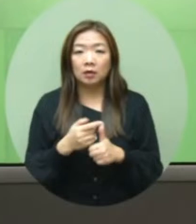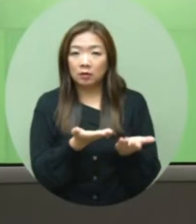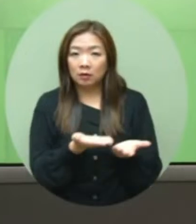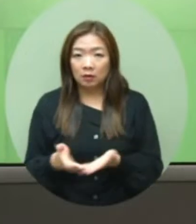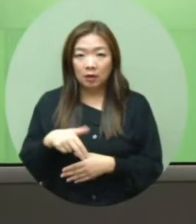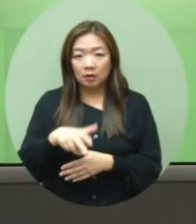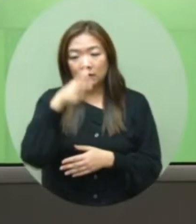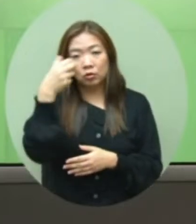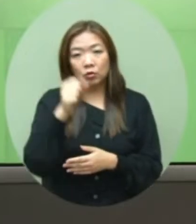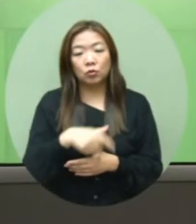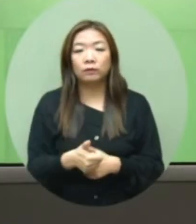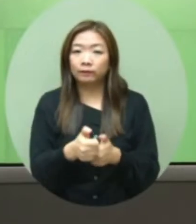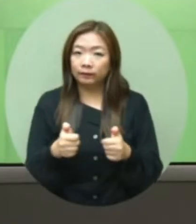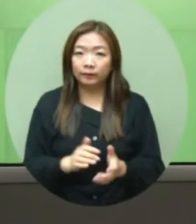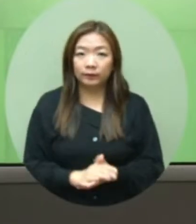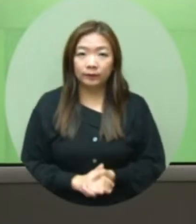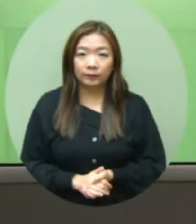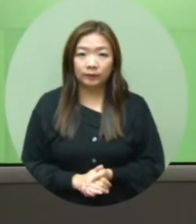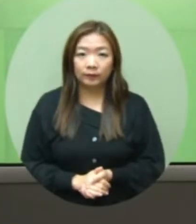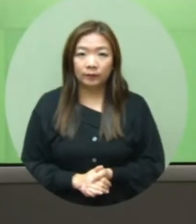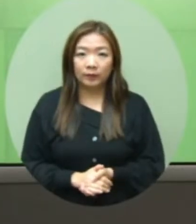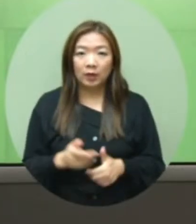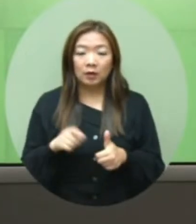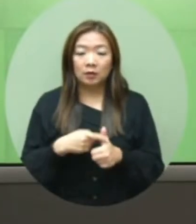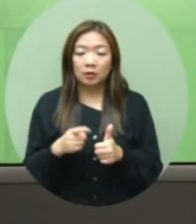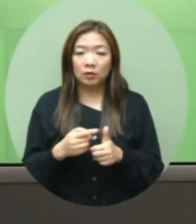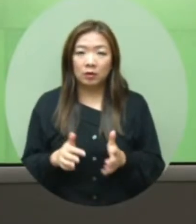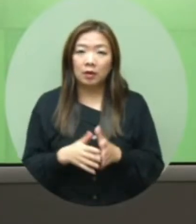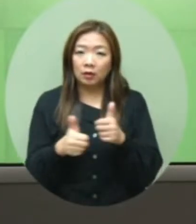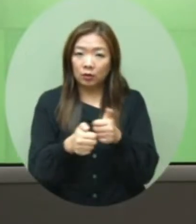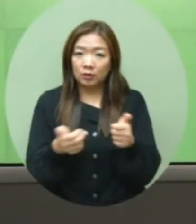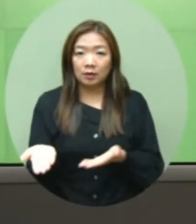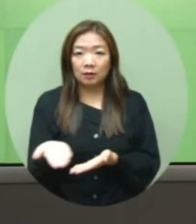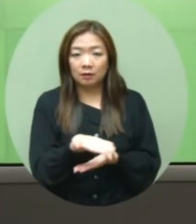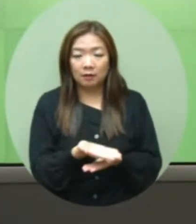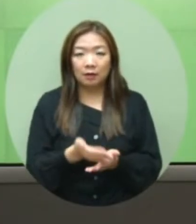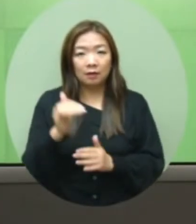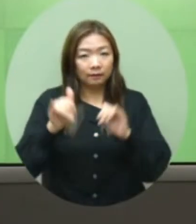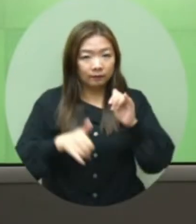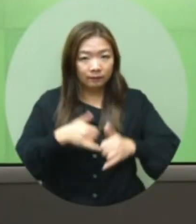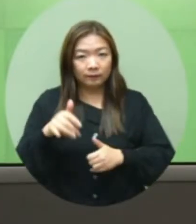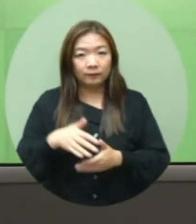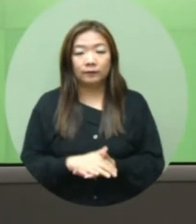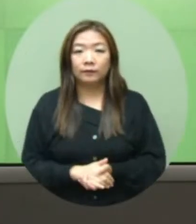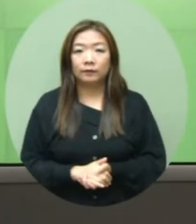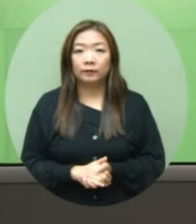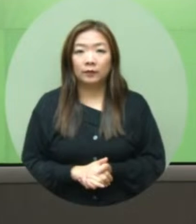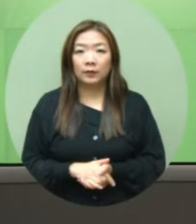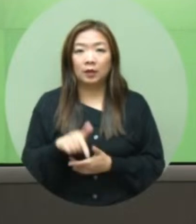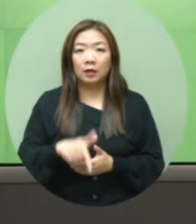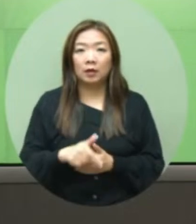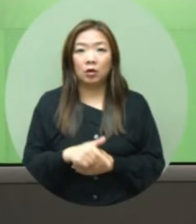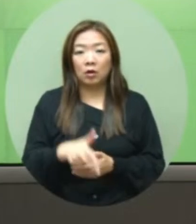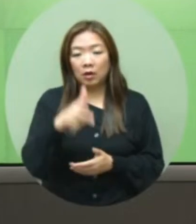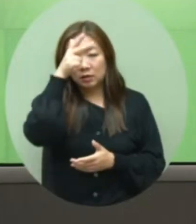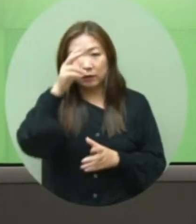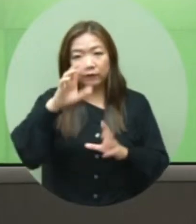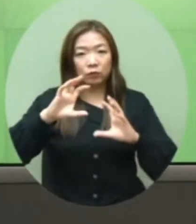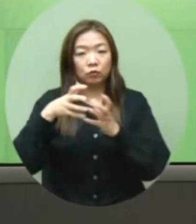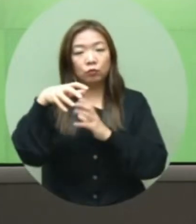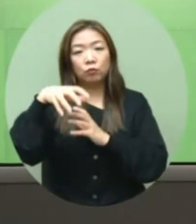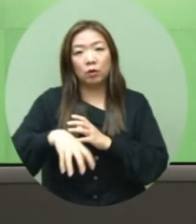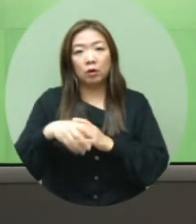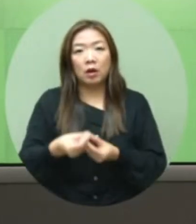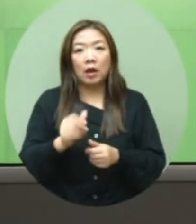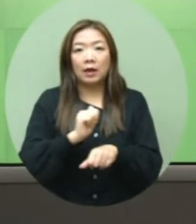the floor is open for questions. Chief Executive, first of all, I thank you all very much for coming to